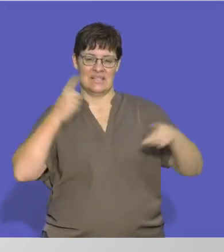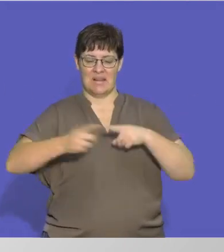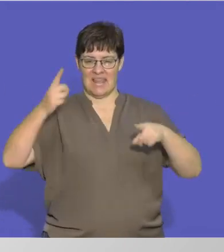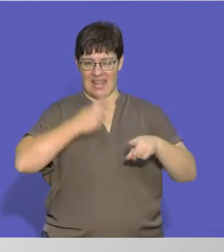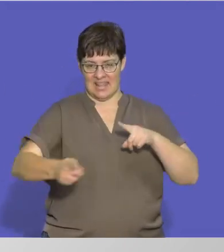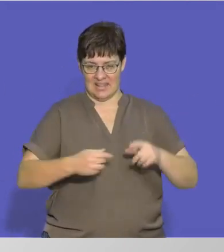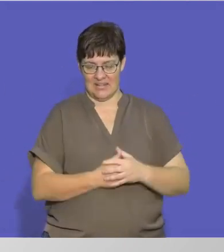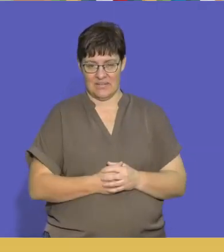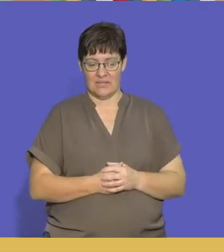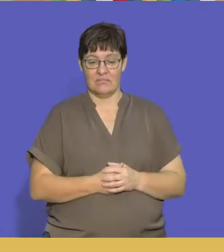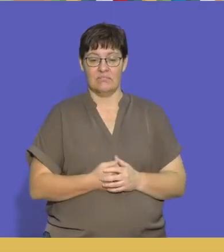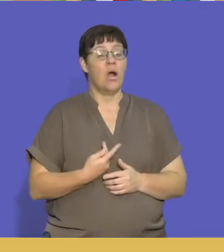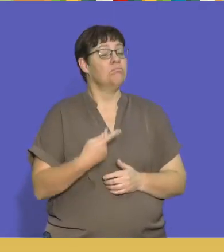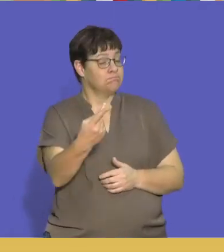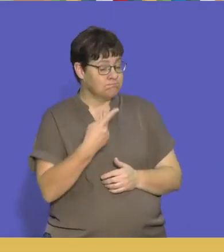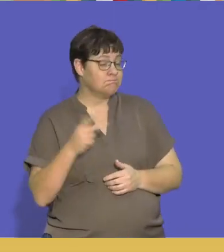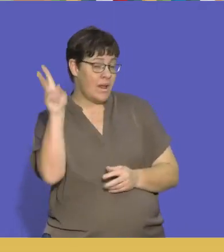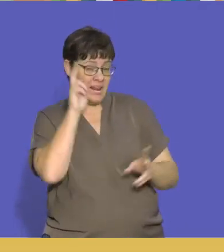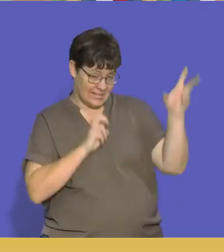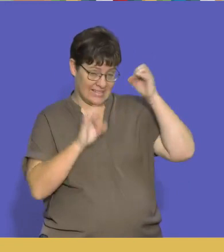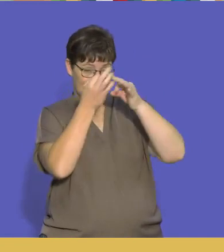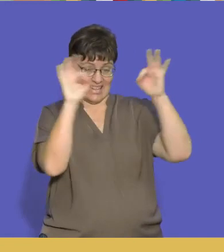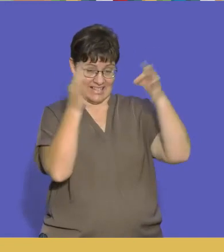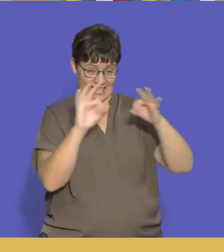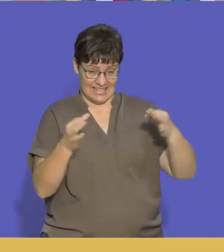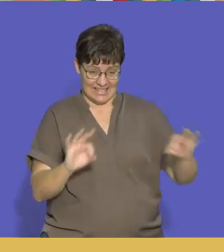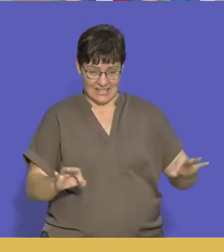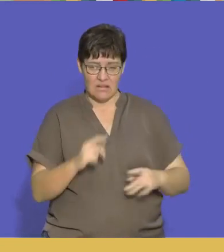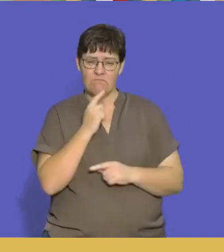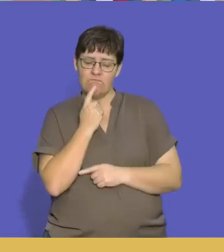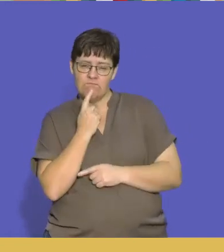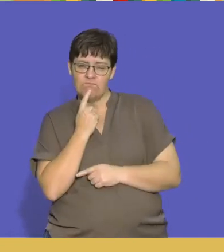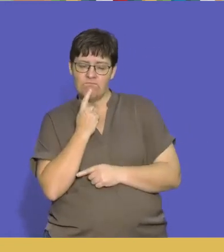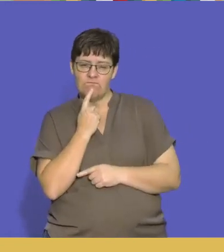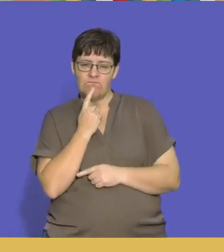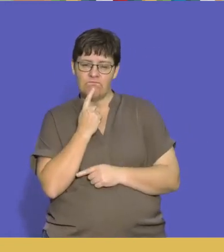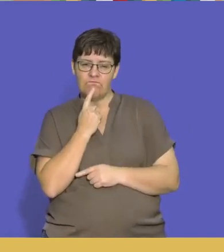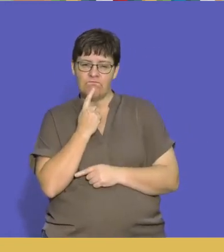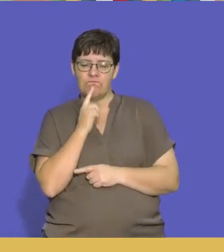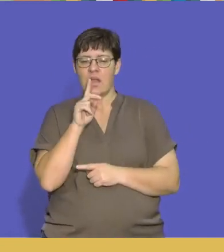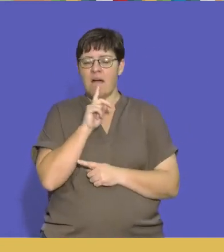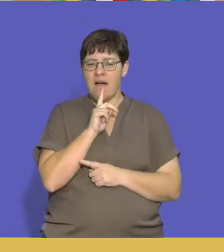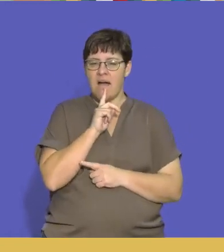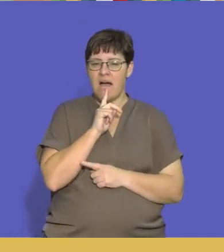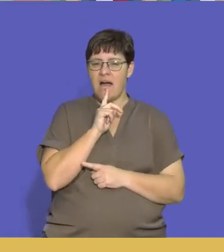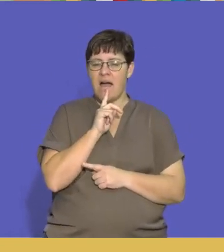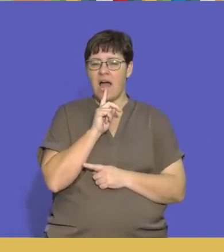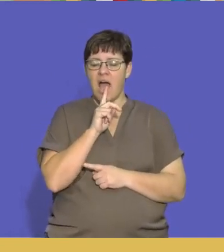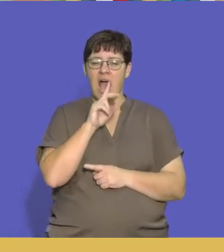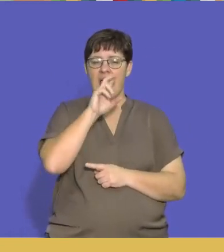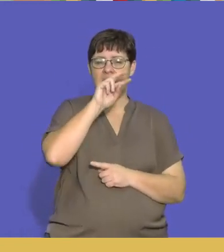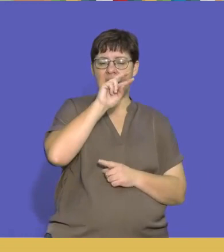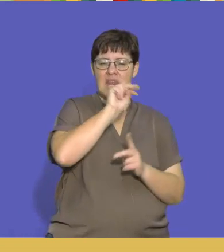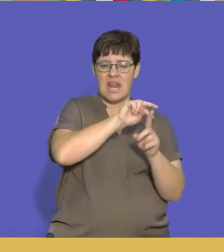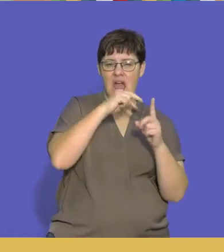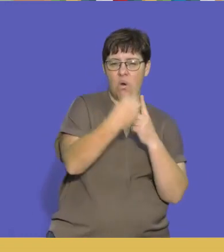Sentence play. We are going to listen to some sentences and find nouns and adjectives in them. Let's see if you